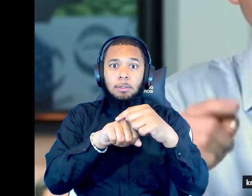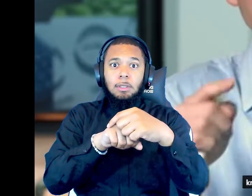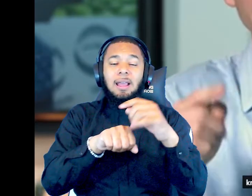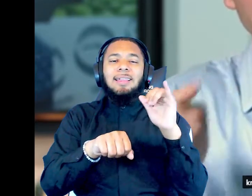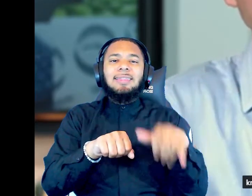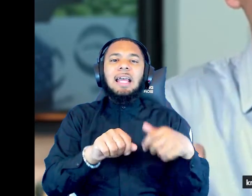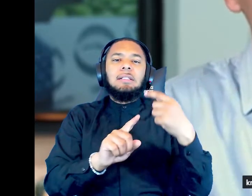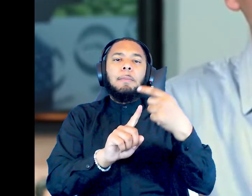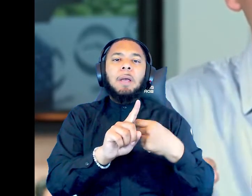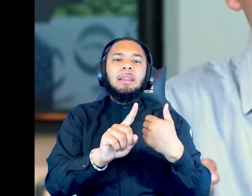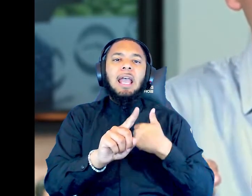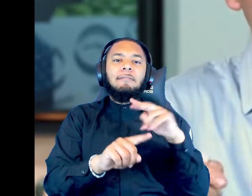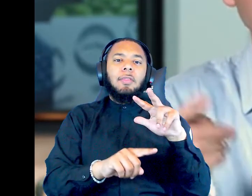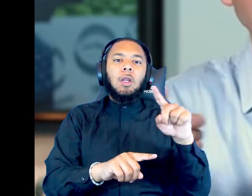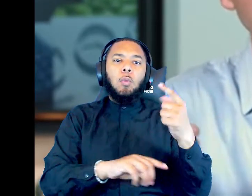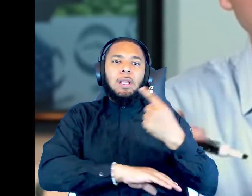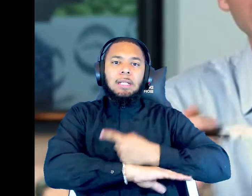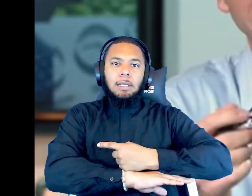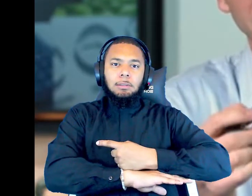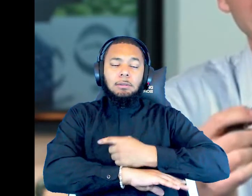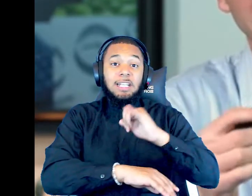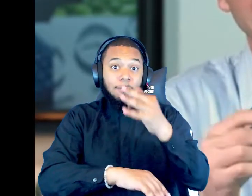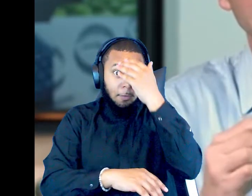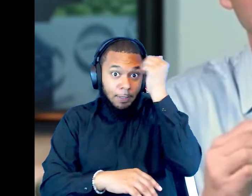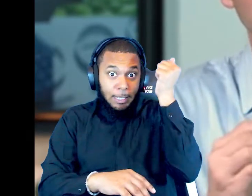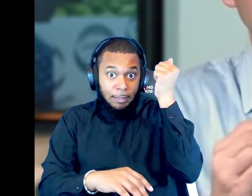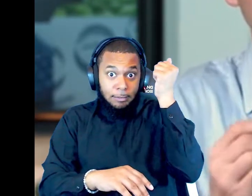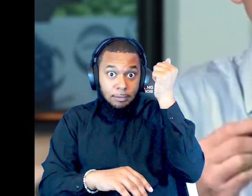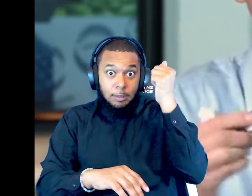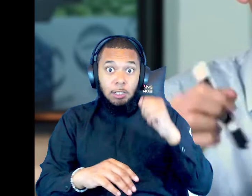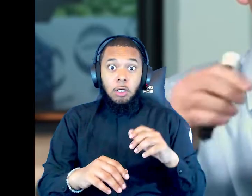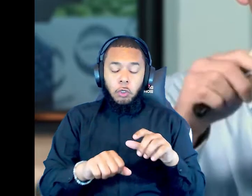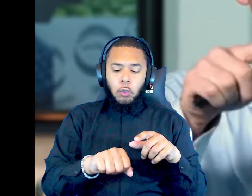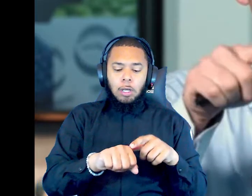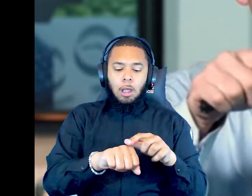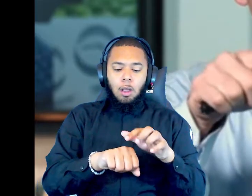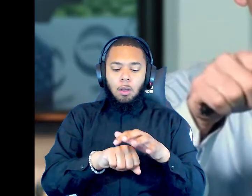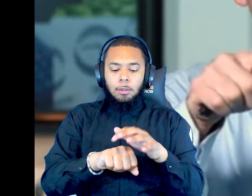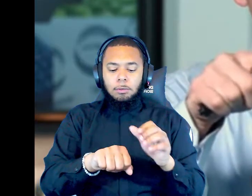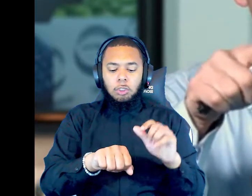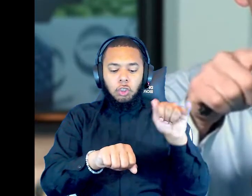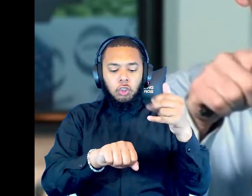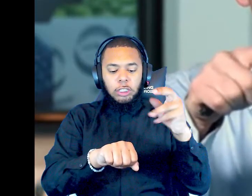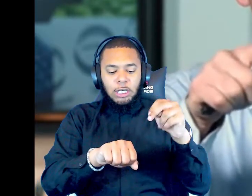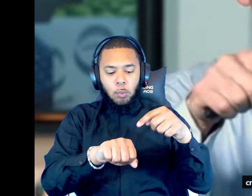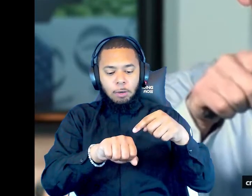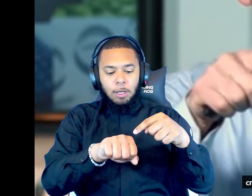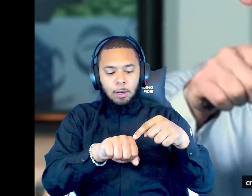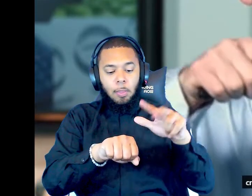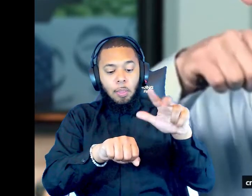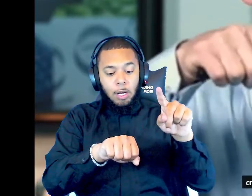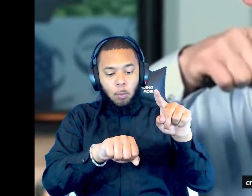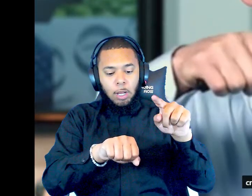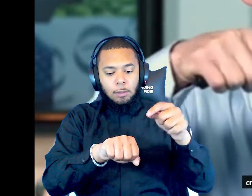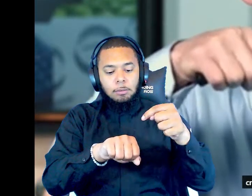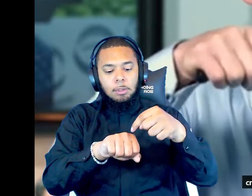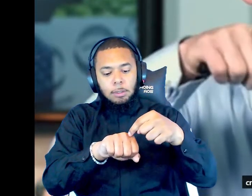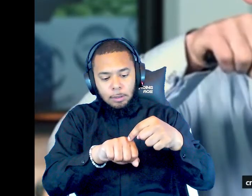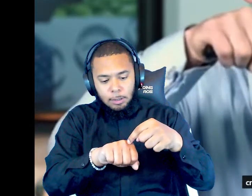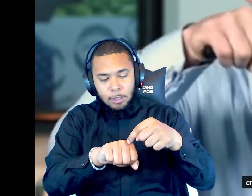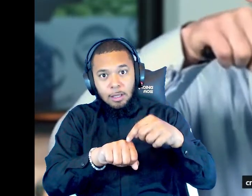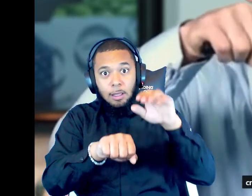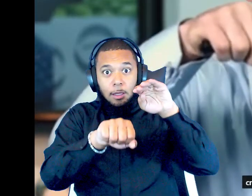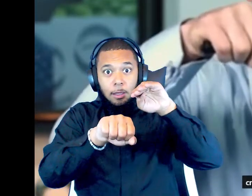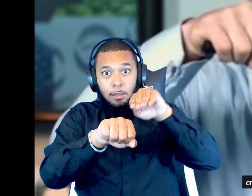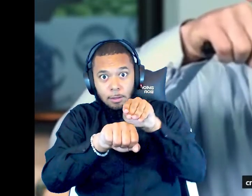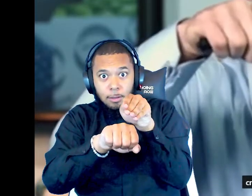that have 31 days. So if you ever forget this, just look at your knuckles. January has 31, and then it goes down into